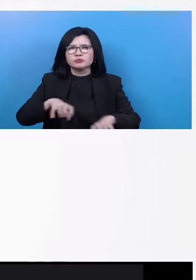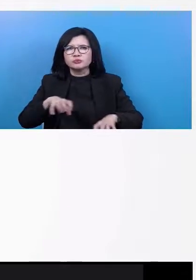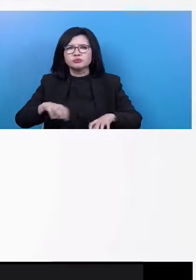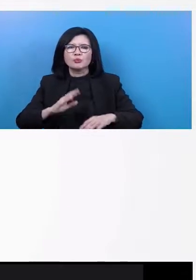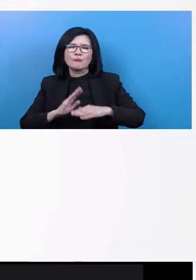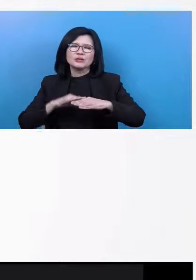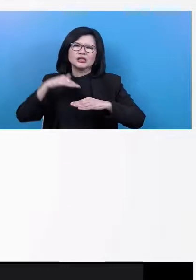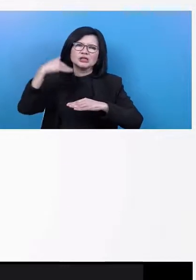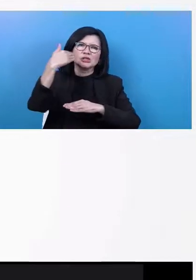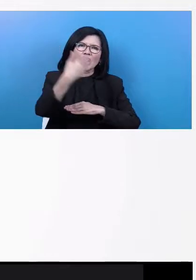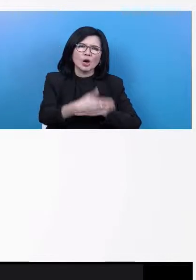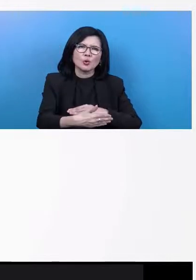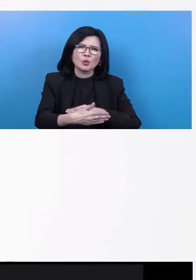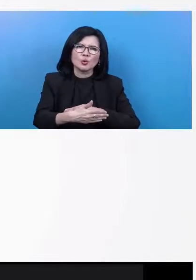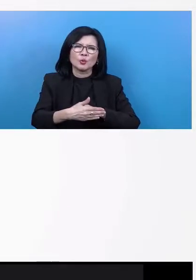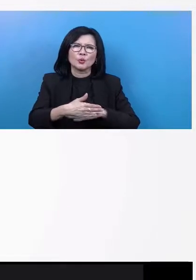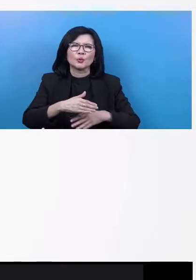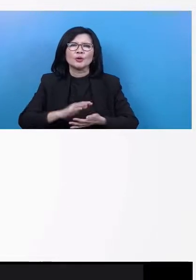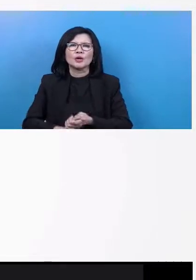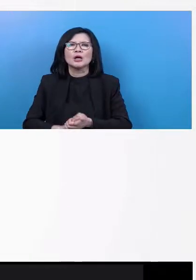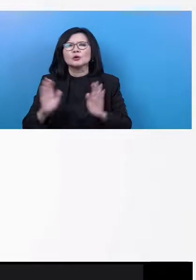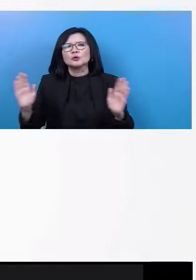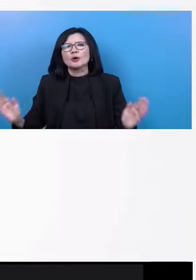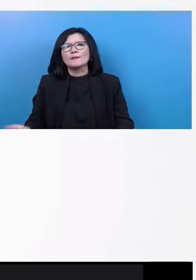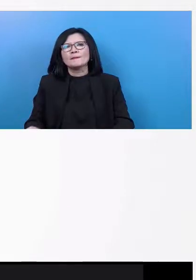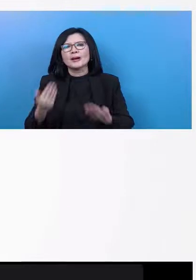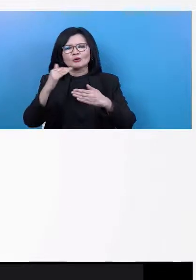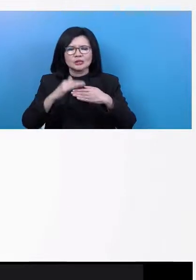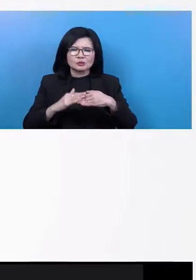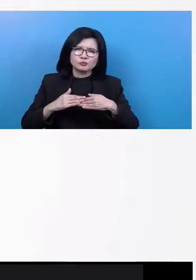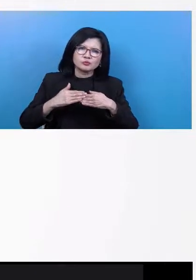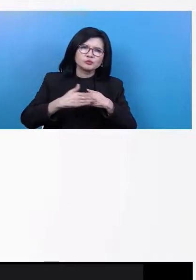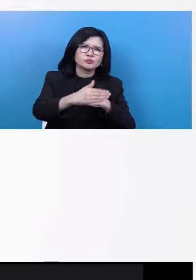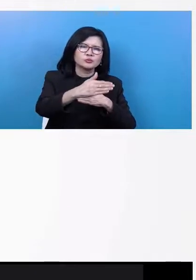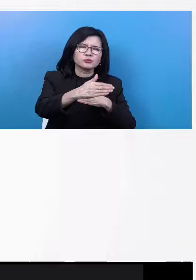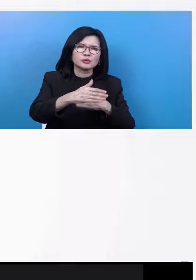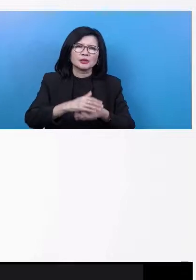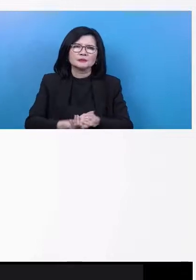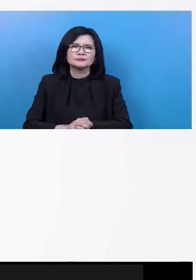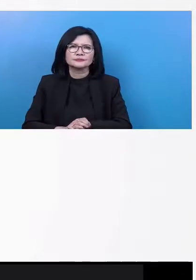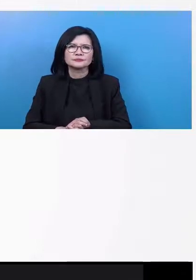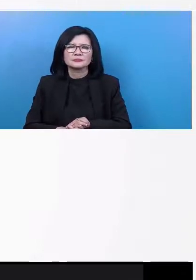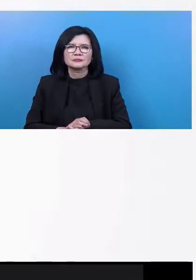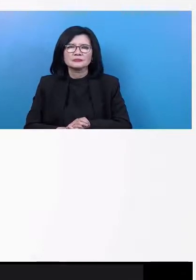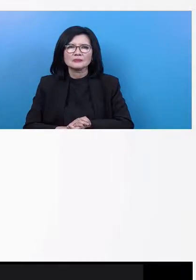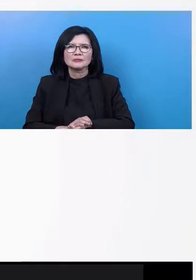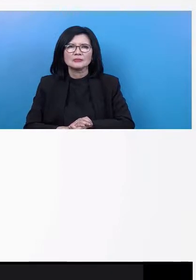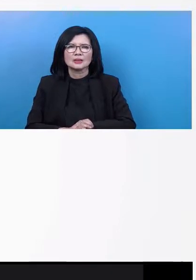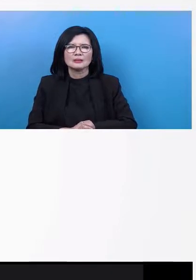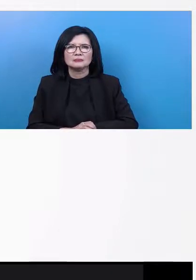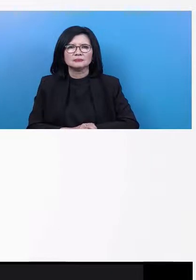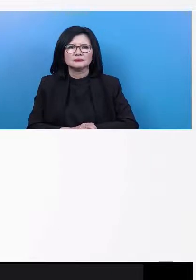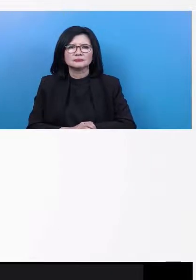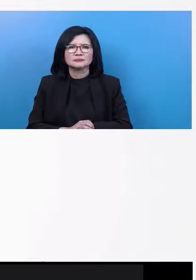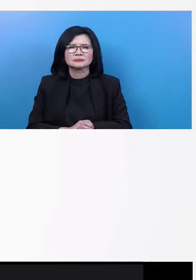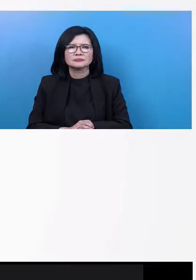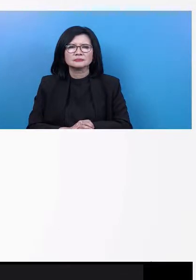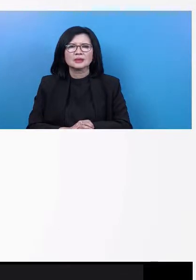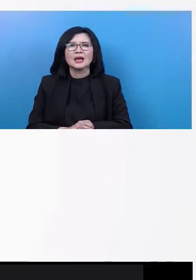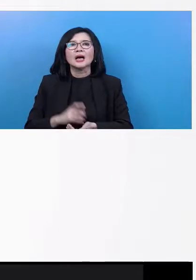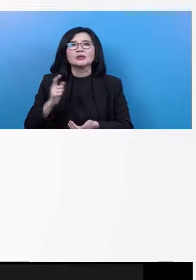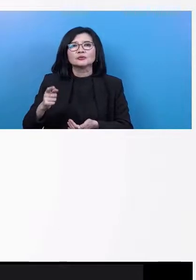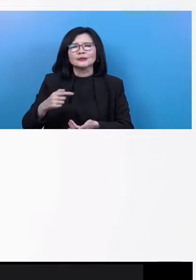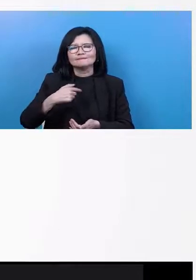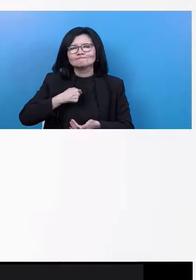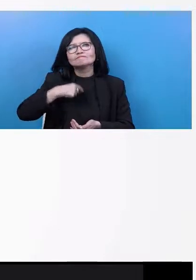sustainable development. So that is the what I believe important